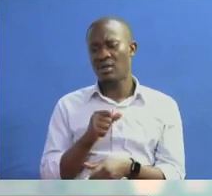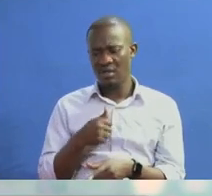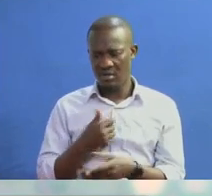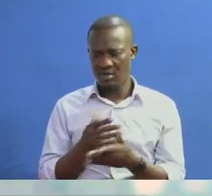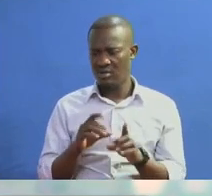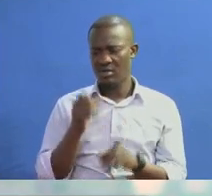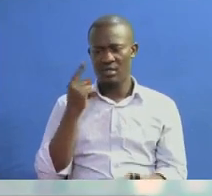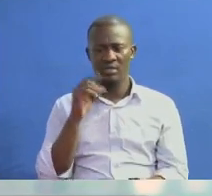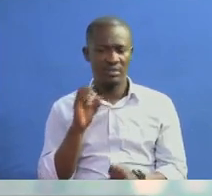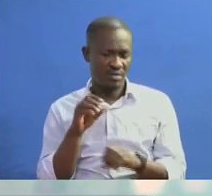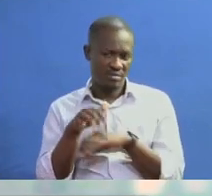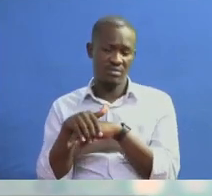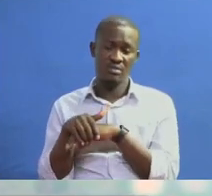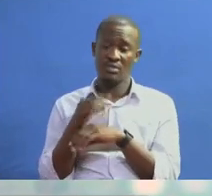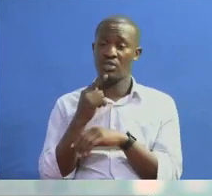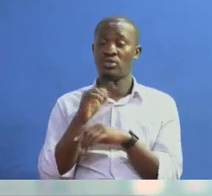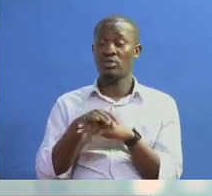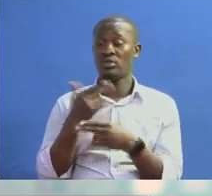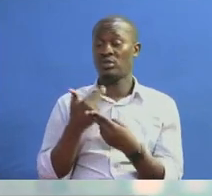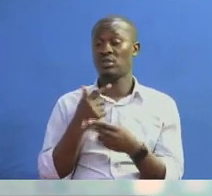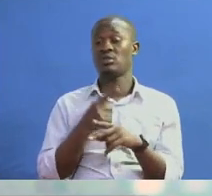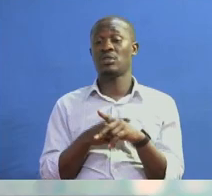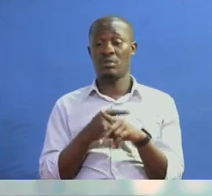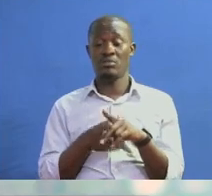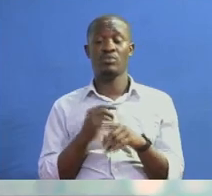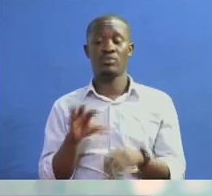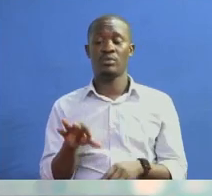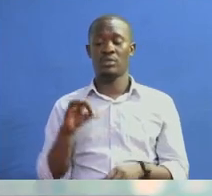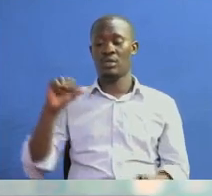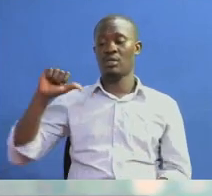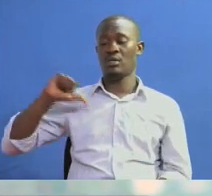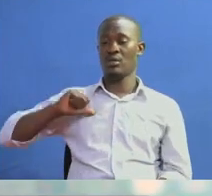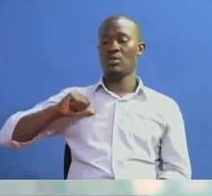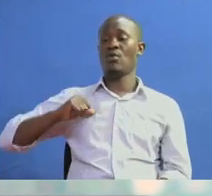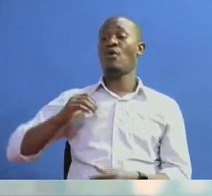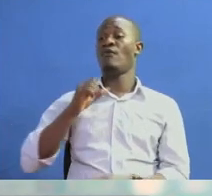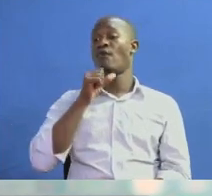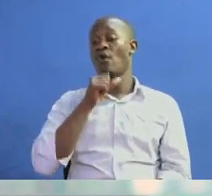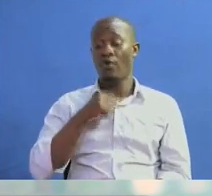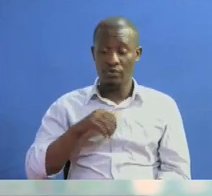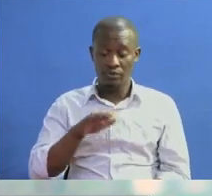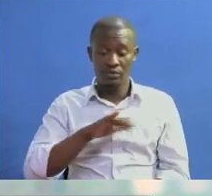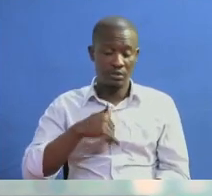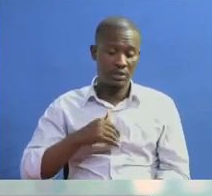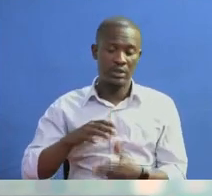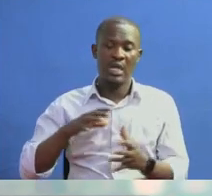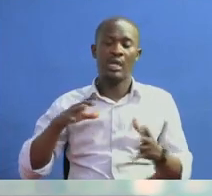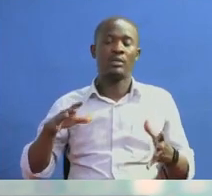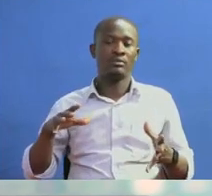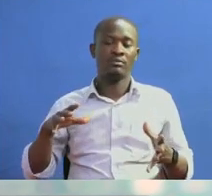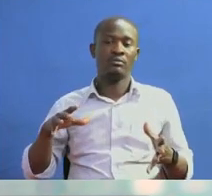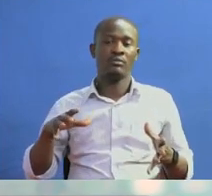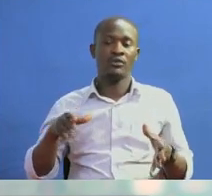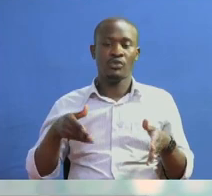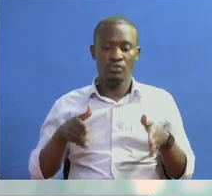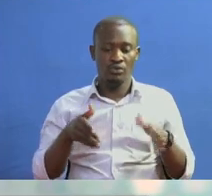don't understand, but we do. Mm-hmm. So it's high time we take advantage of all spaces. There's a huge opportunity for young people